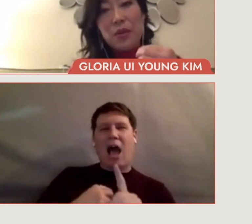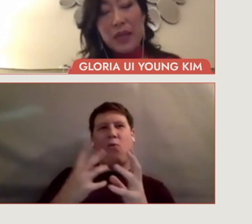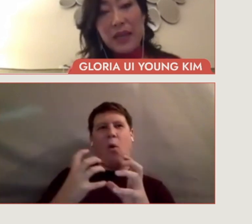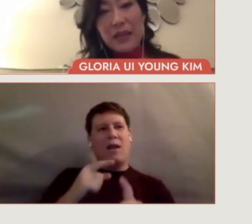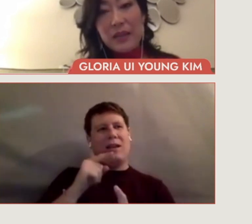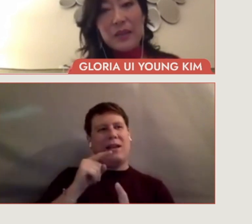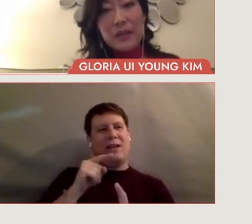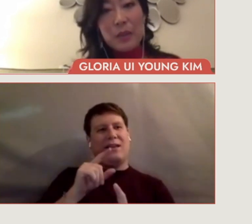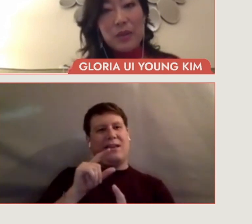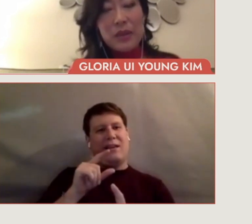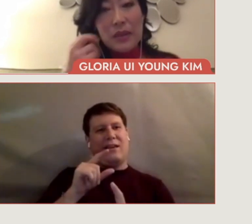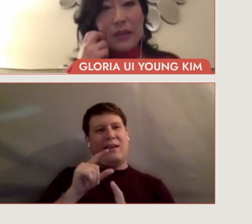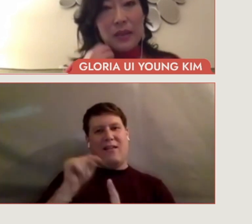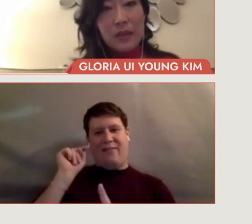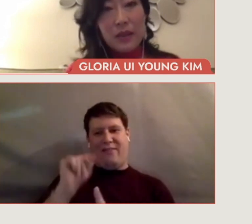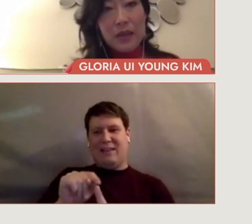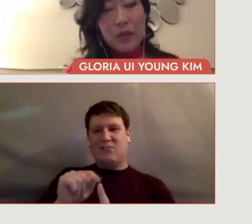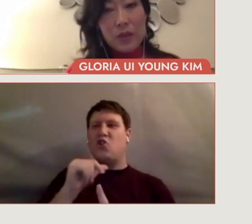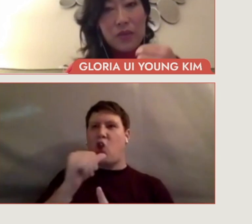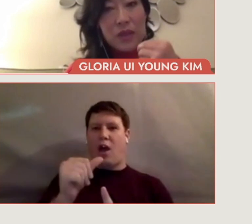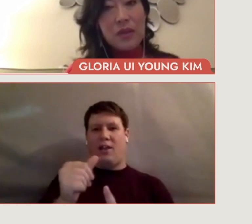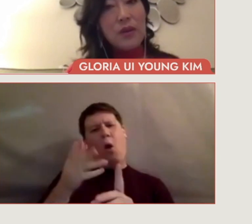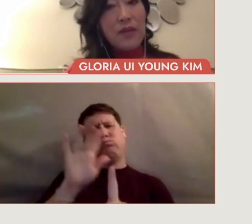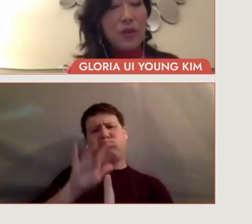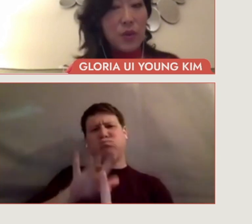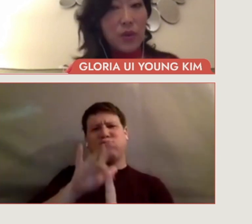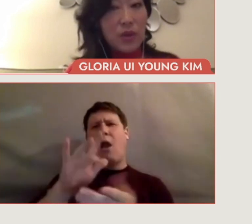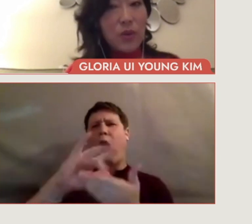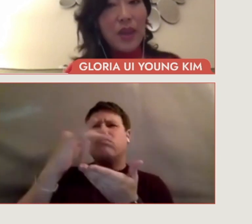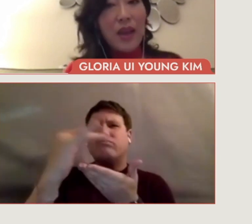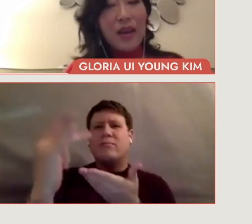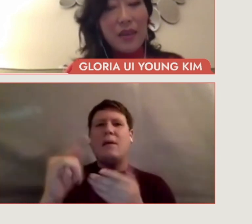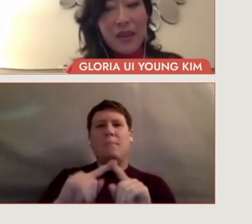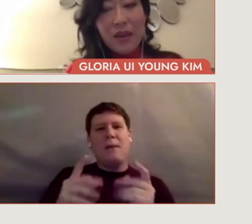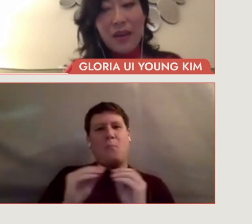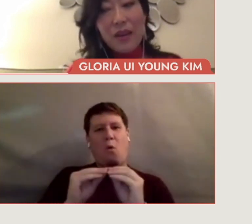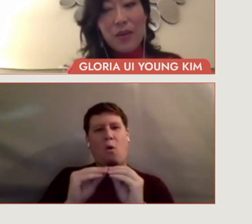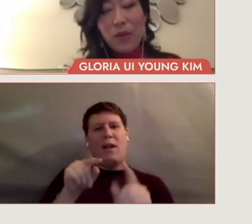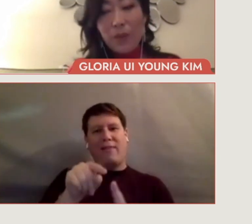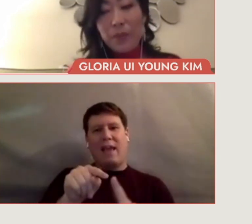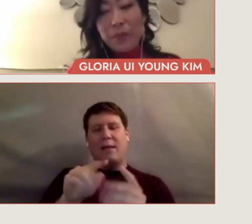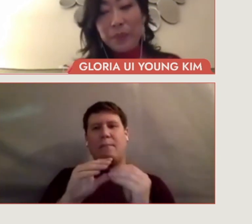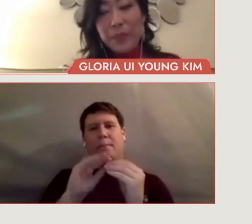the protagonist, that this person is deserves to have their story told. I think, you